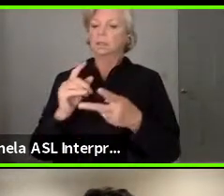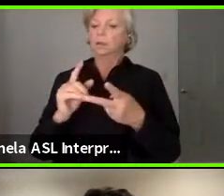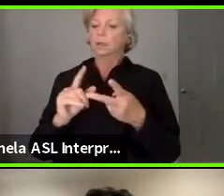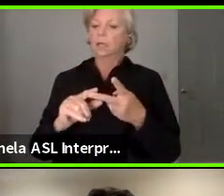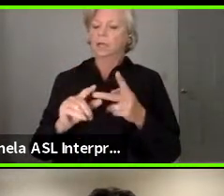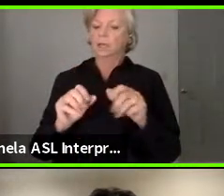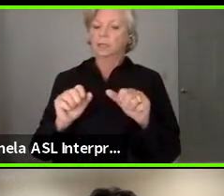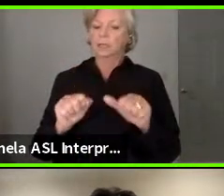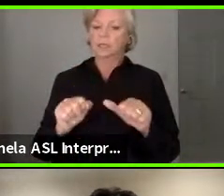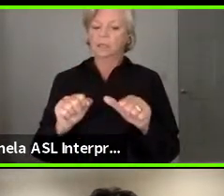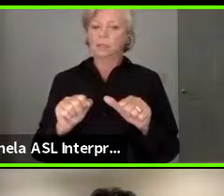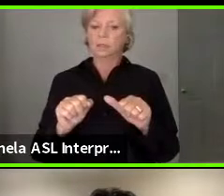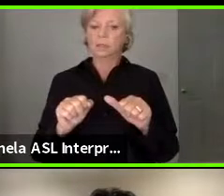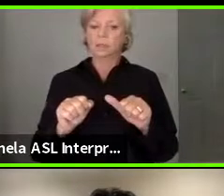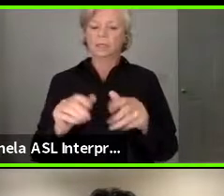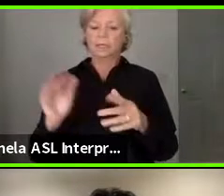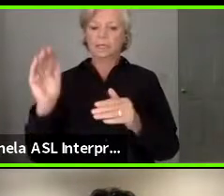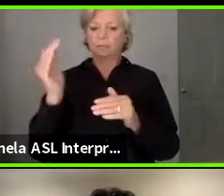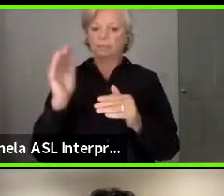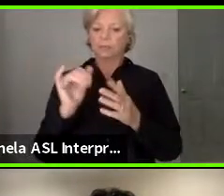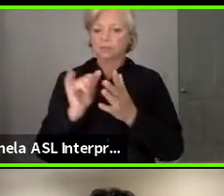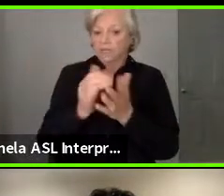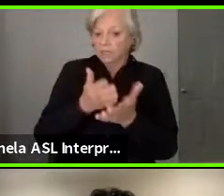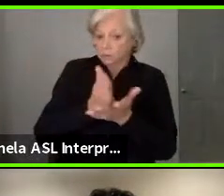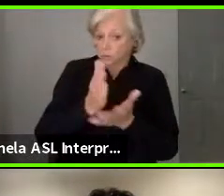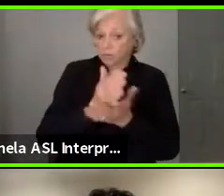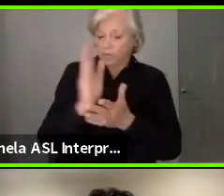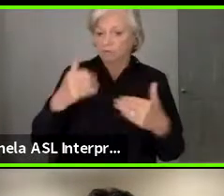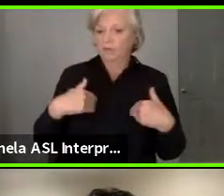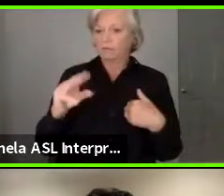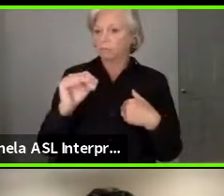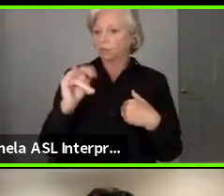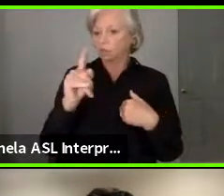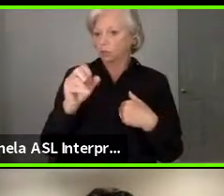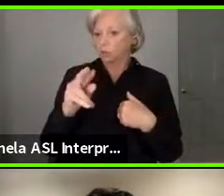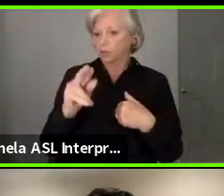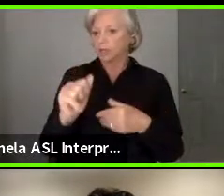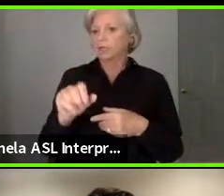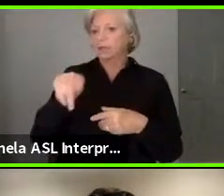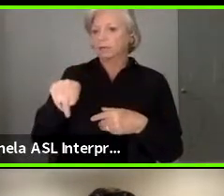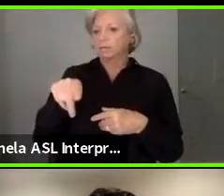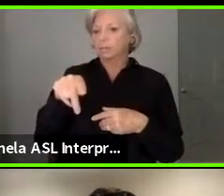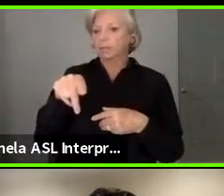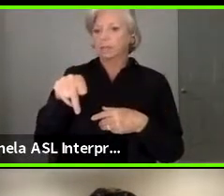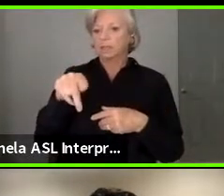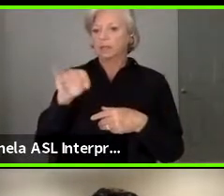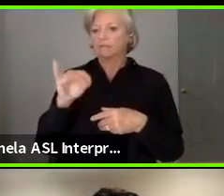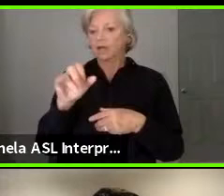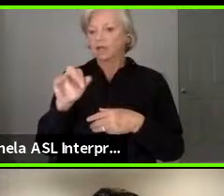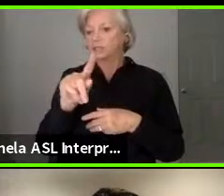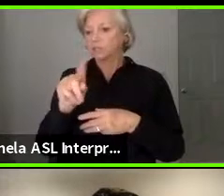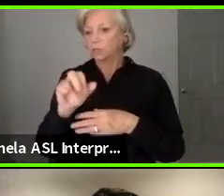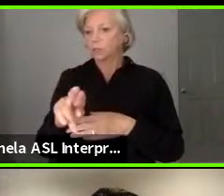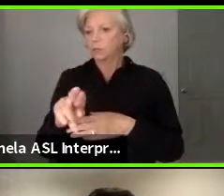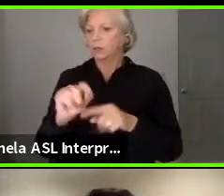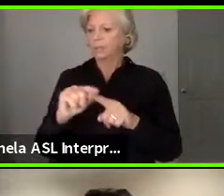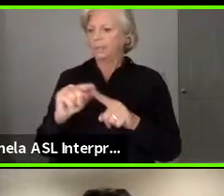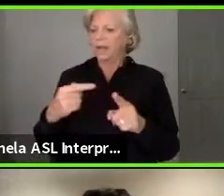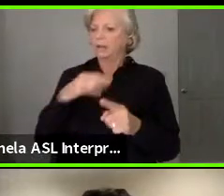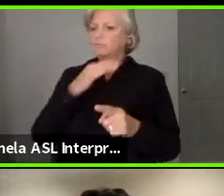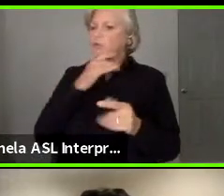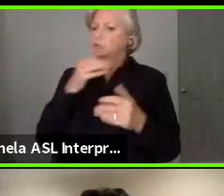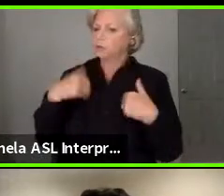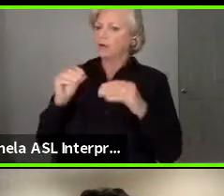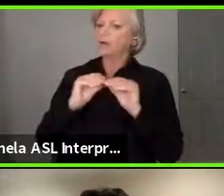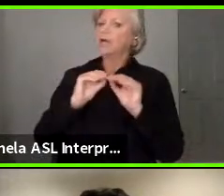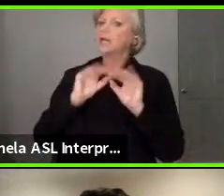because it appears that it's okay if you got Moderna, it's okay to have Pfizer and vice versa, but do you have some clear messaging that you use so